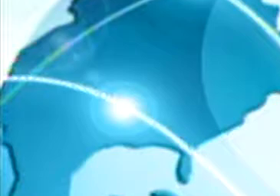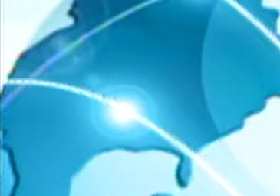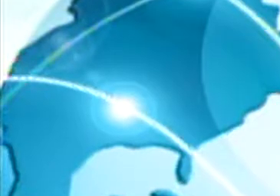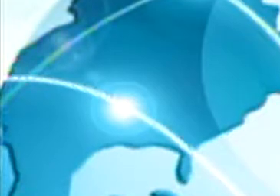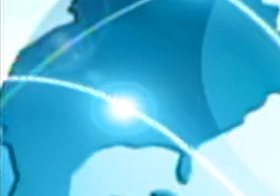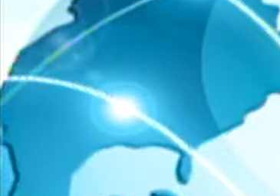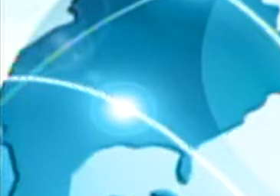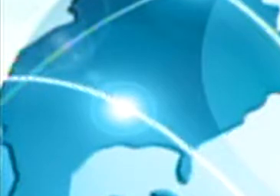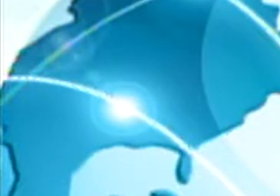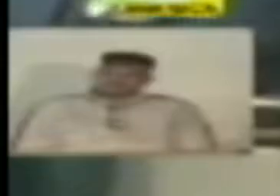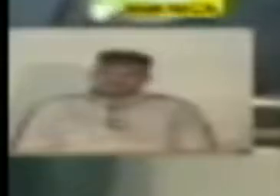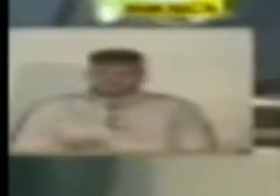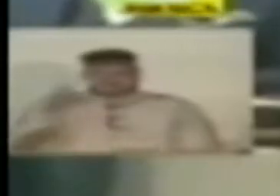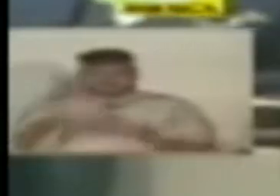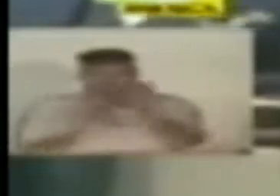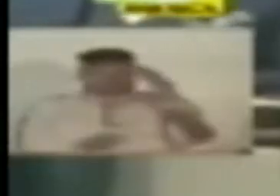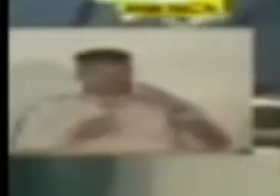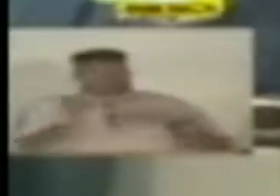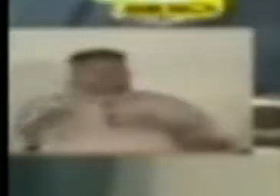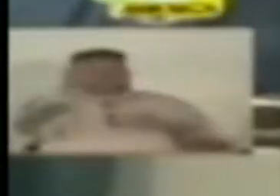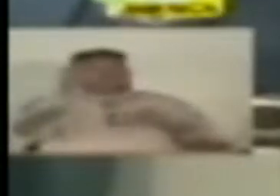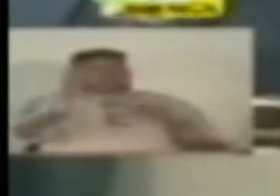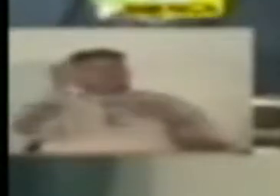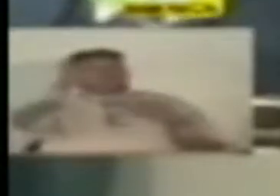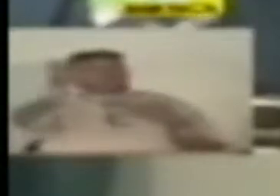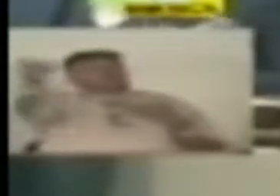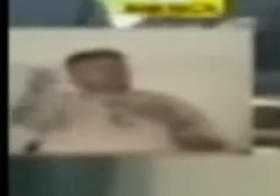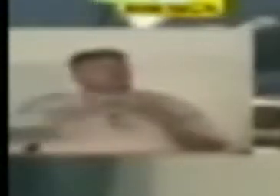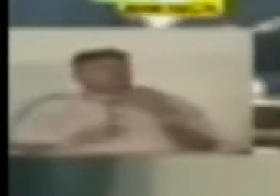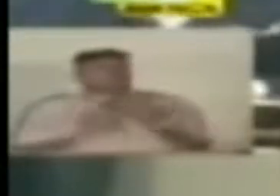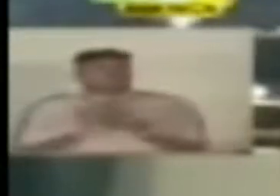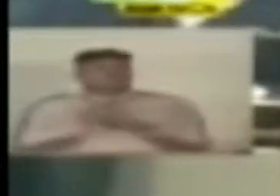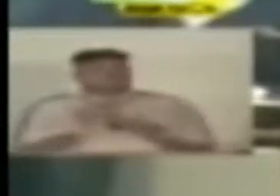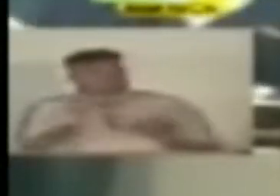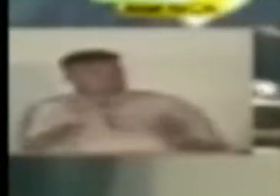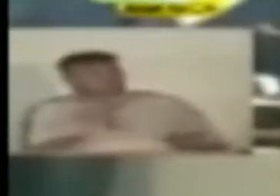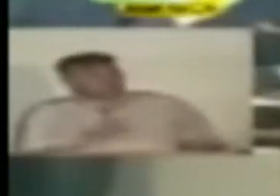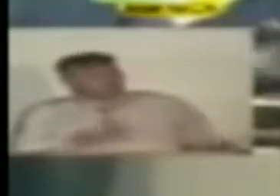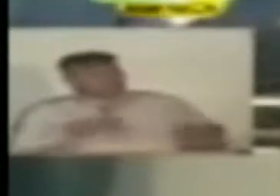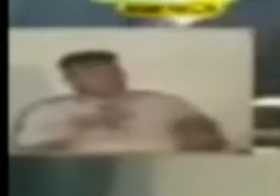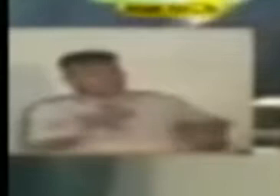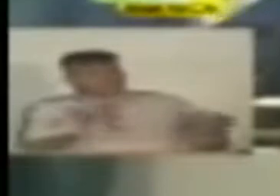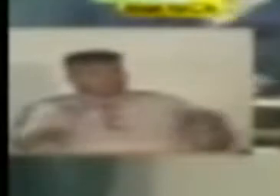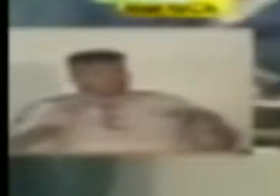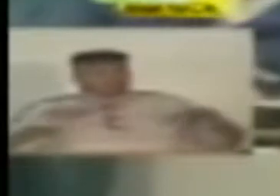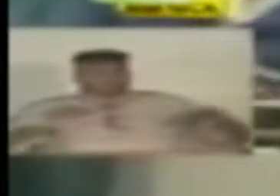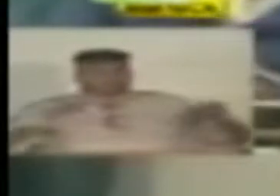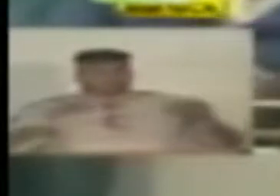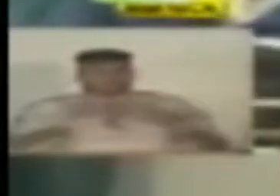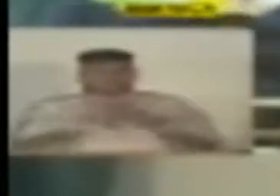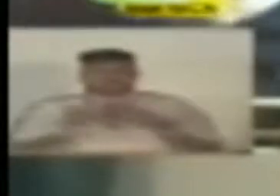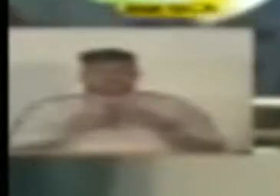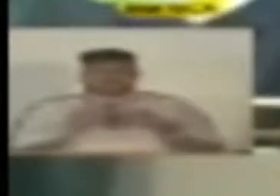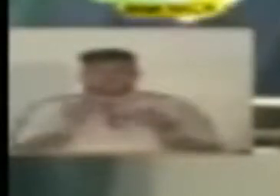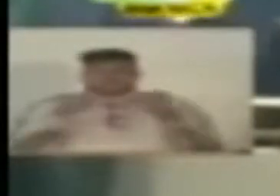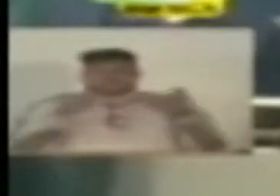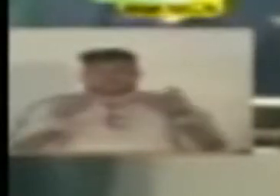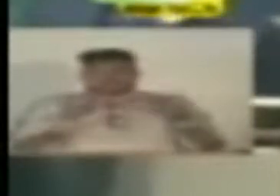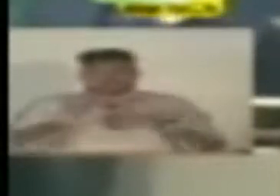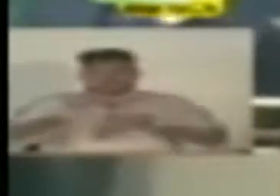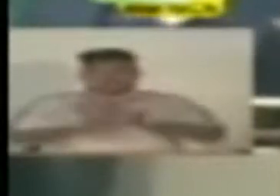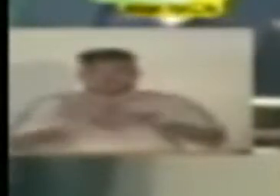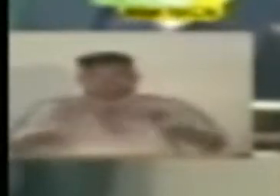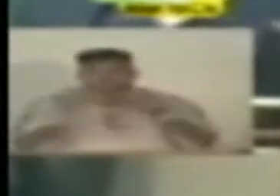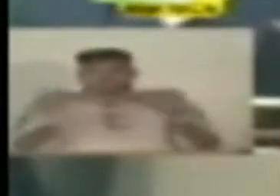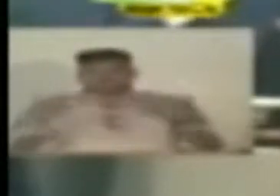Minister of Finance Audley Shaw will give details on how the 2018-2019 budget will be financed when he opens the budget debate